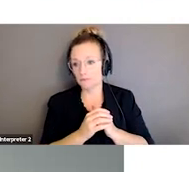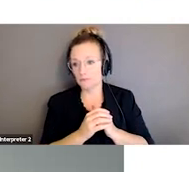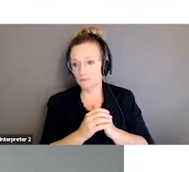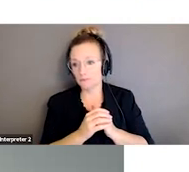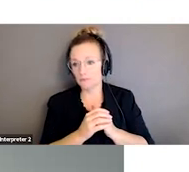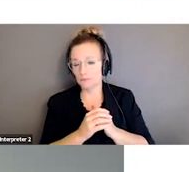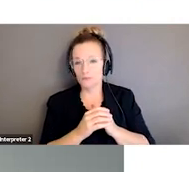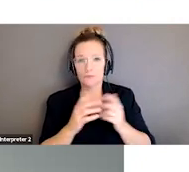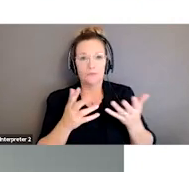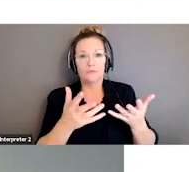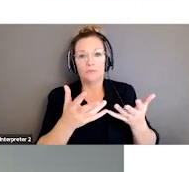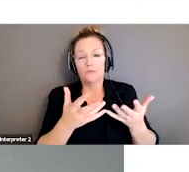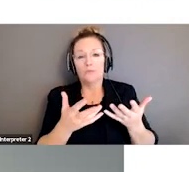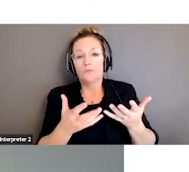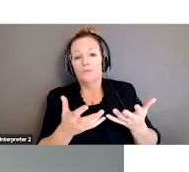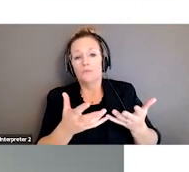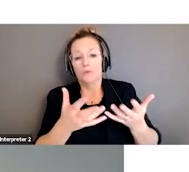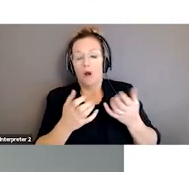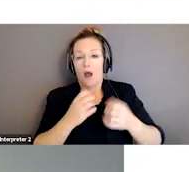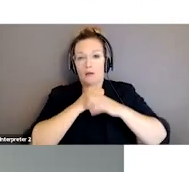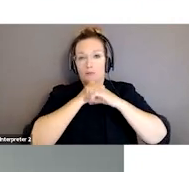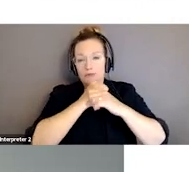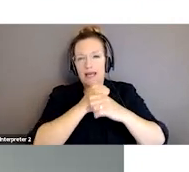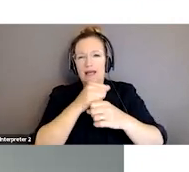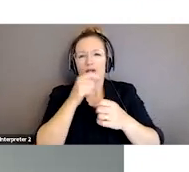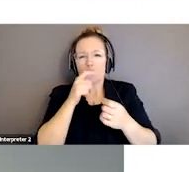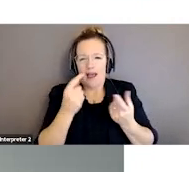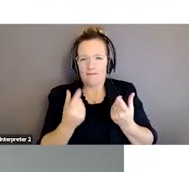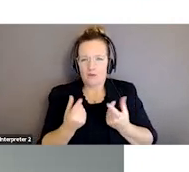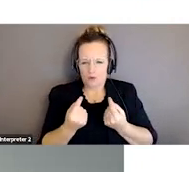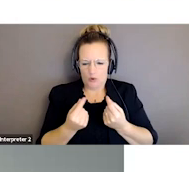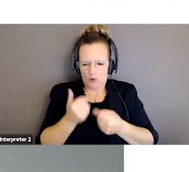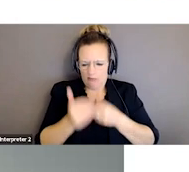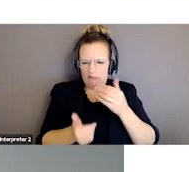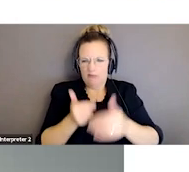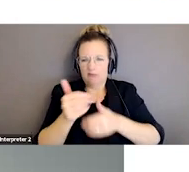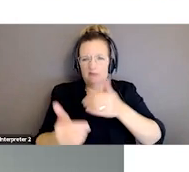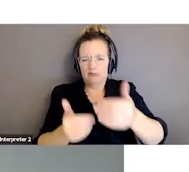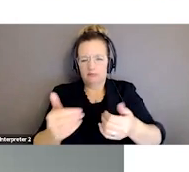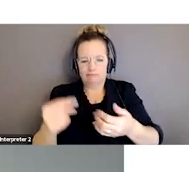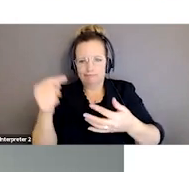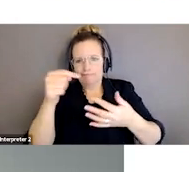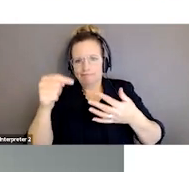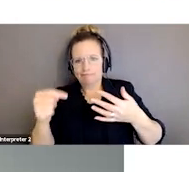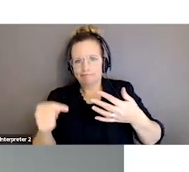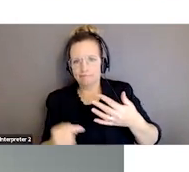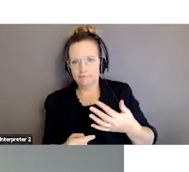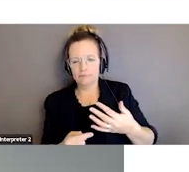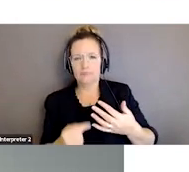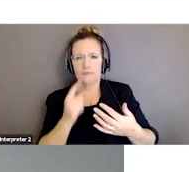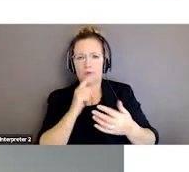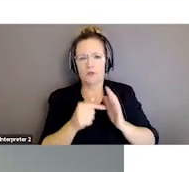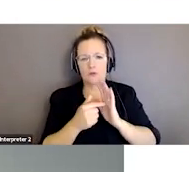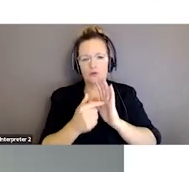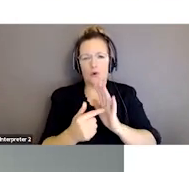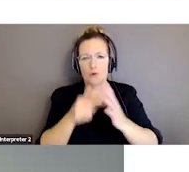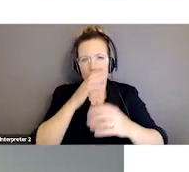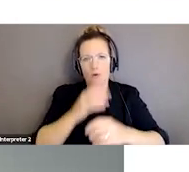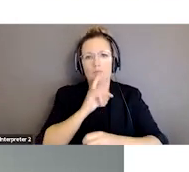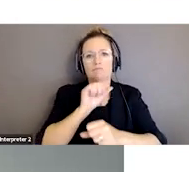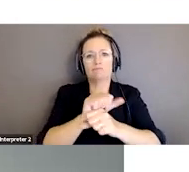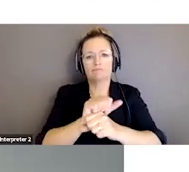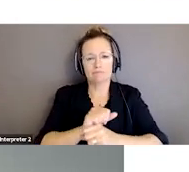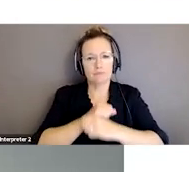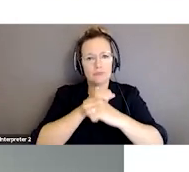milestones, or you certainly have to put in certain efforts in order to protect the trade secret, and you have to